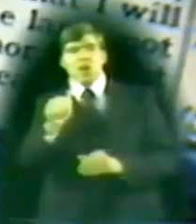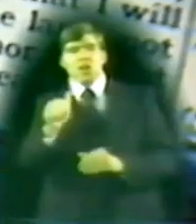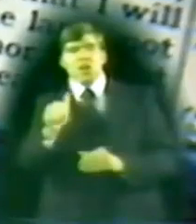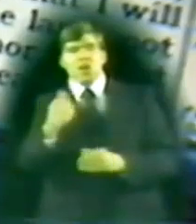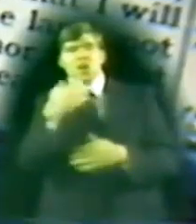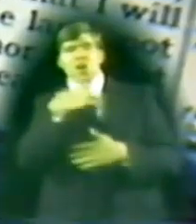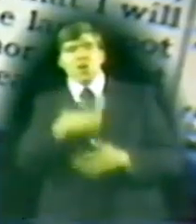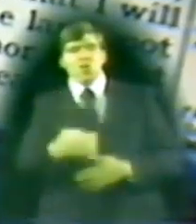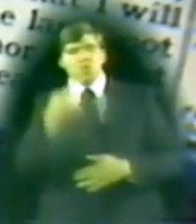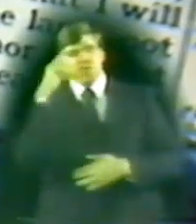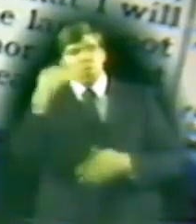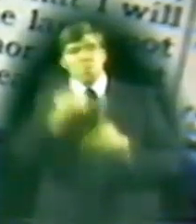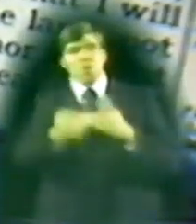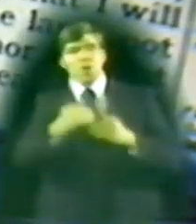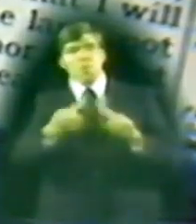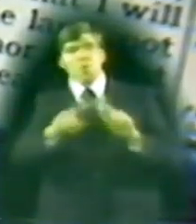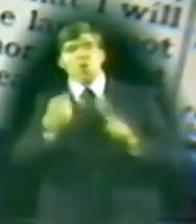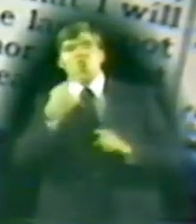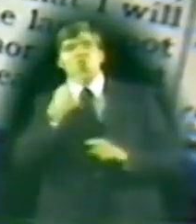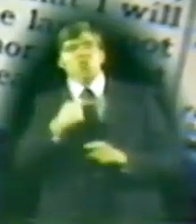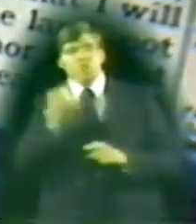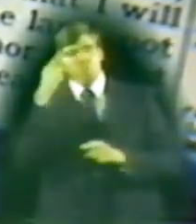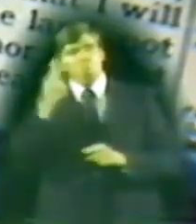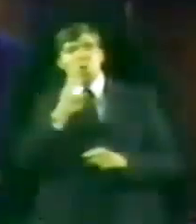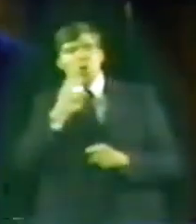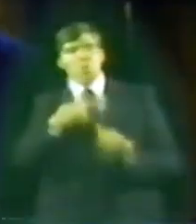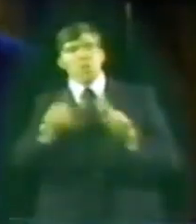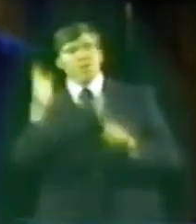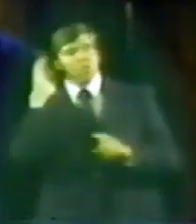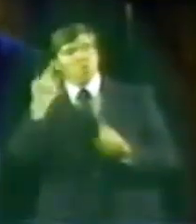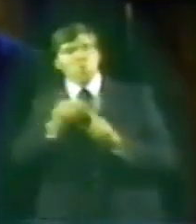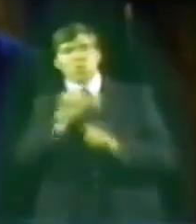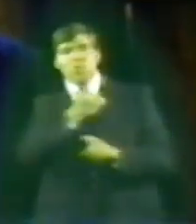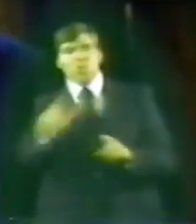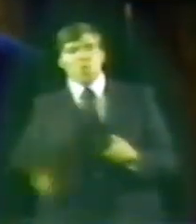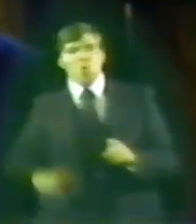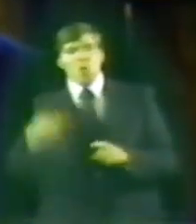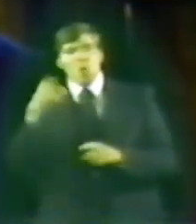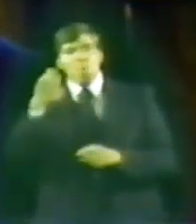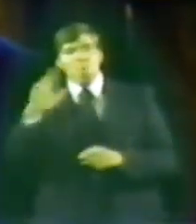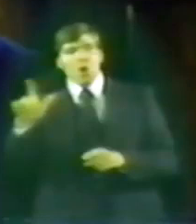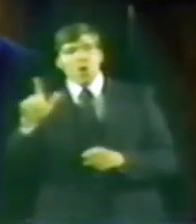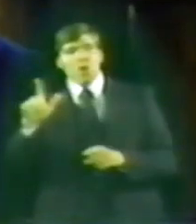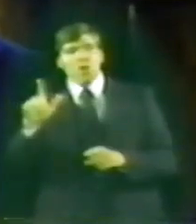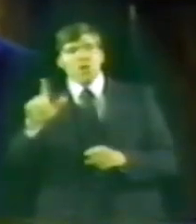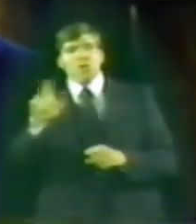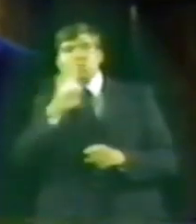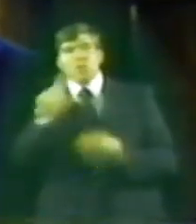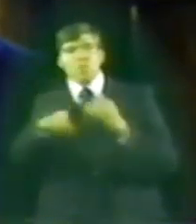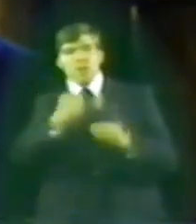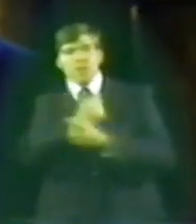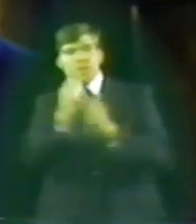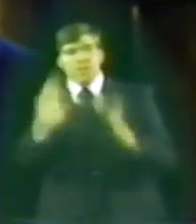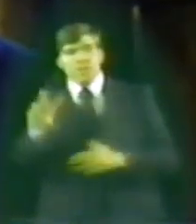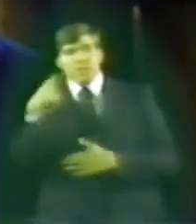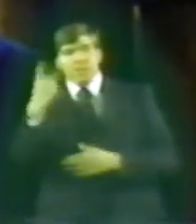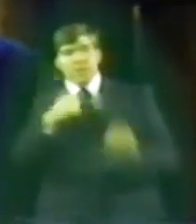for water, but of hearing the words of the Lord." The Apostle Paul, speaking of the Savior's second coming,